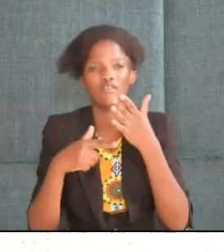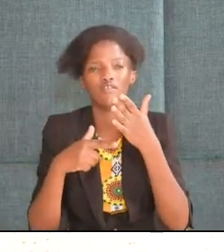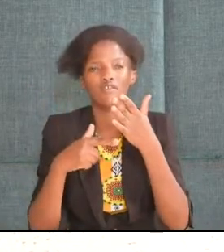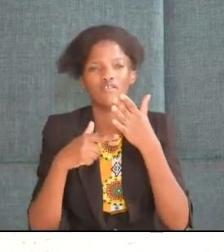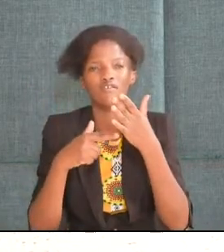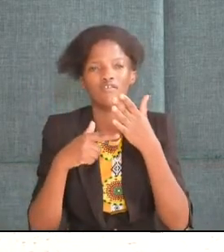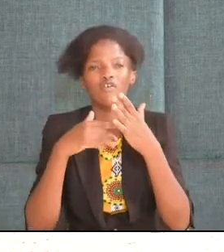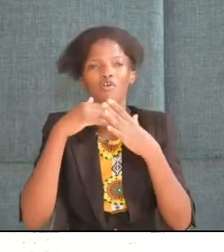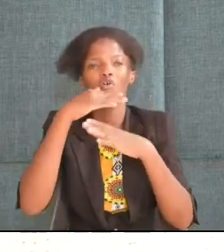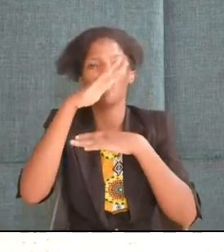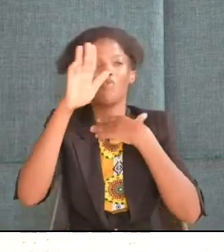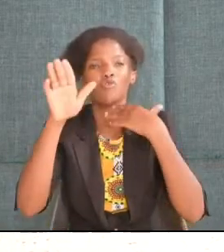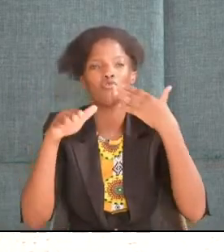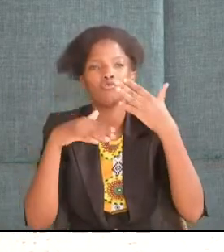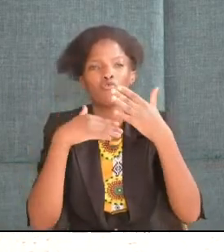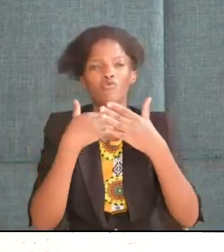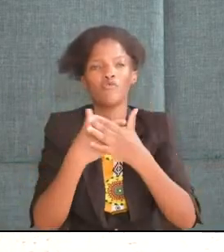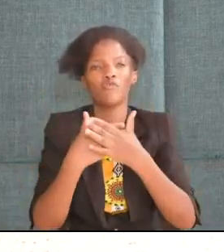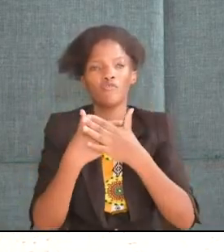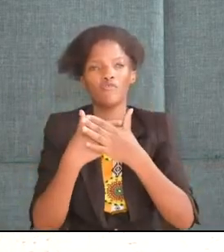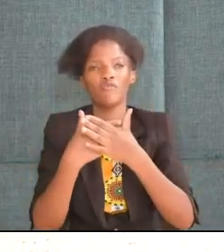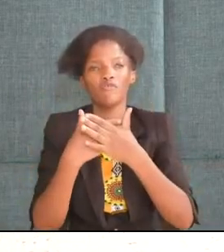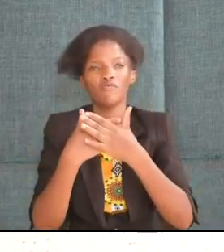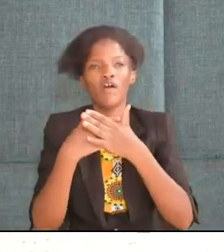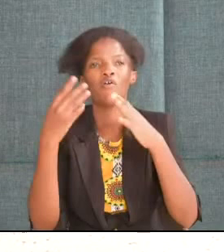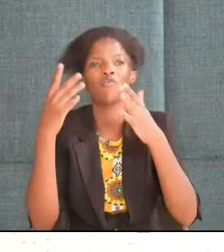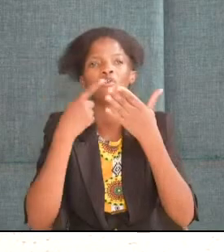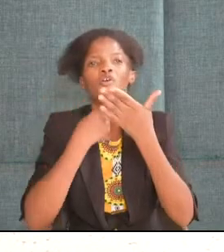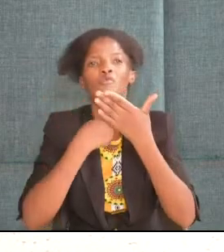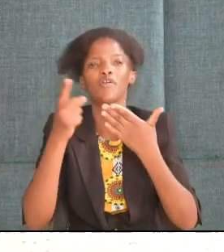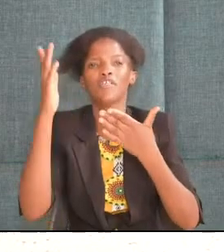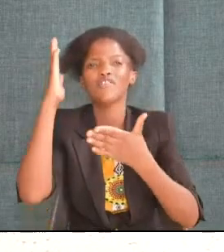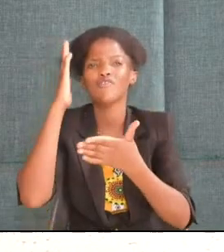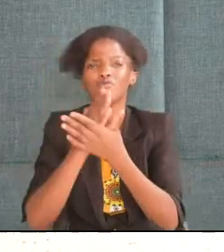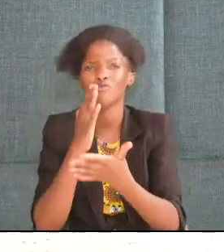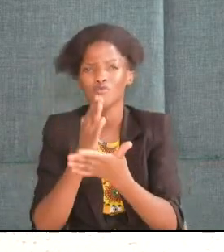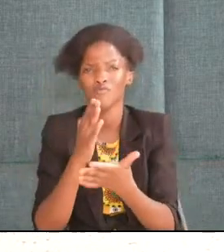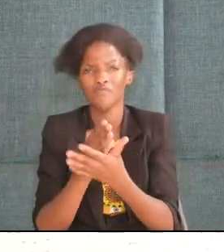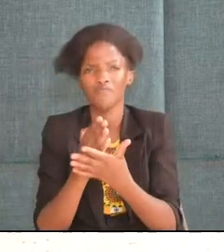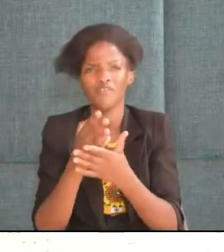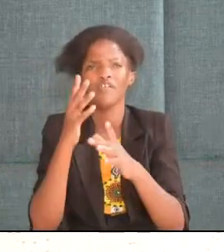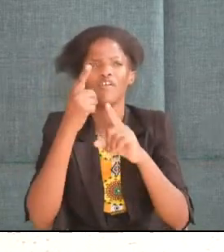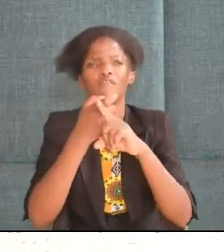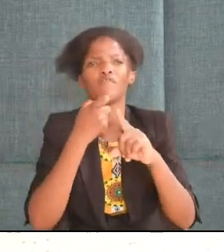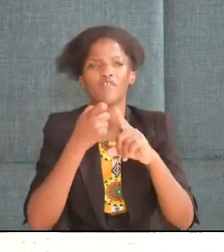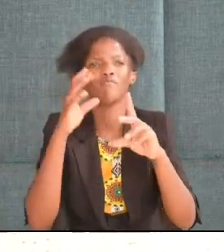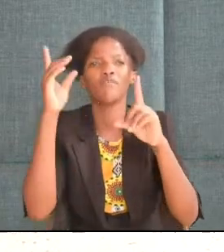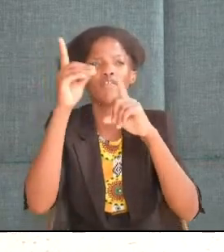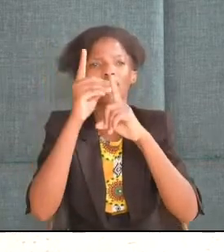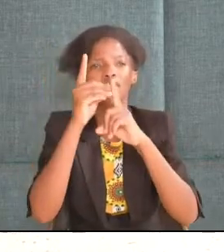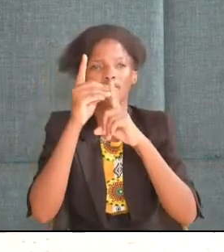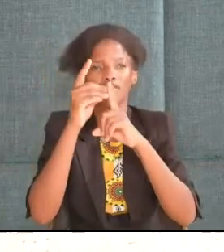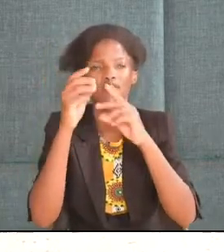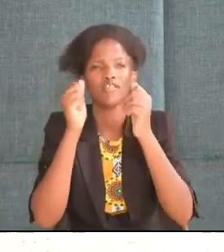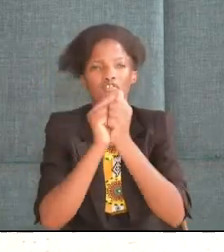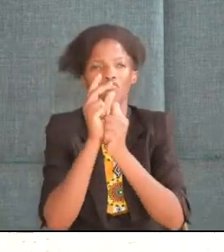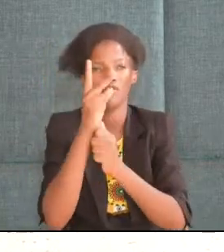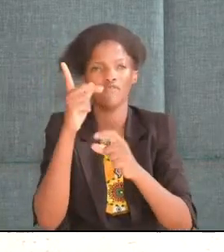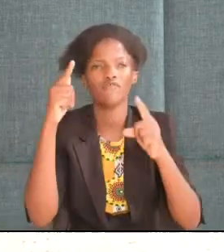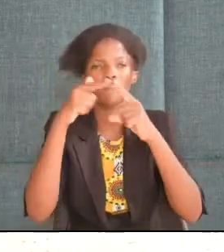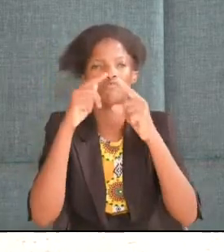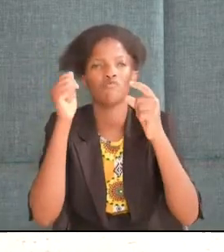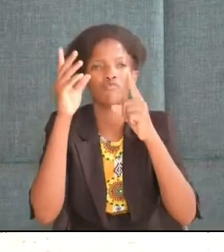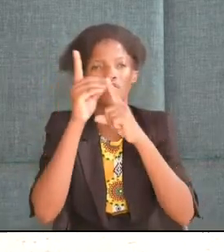adventure for a whole week. Really? Yes, from 12th to 17th